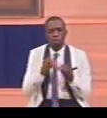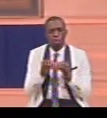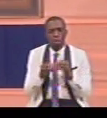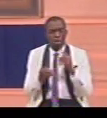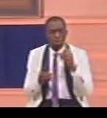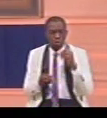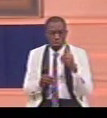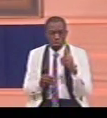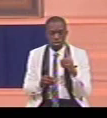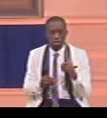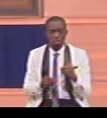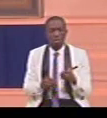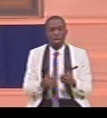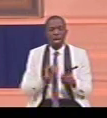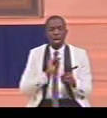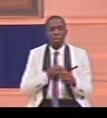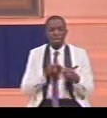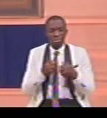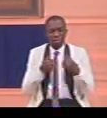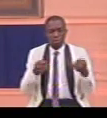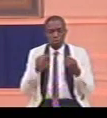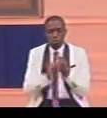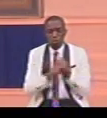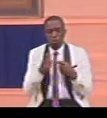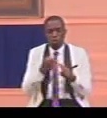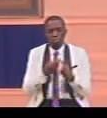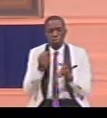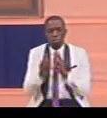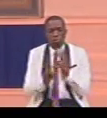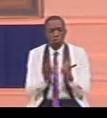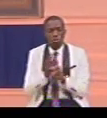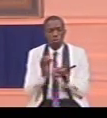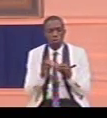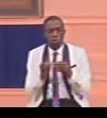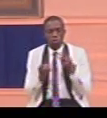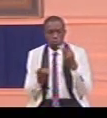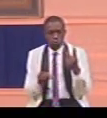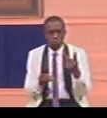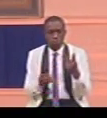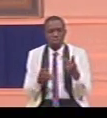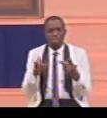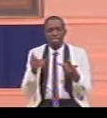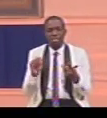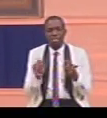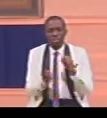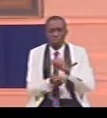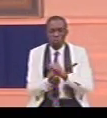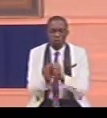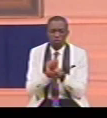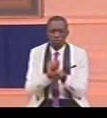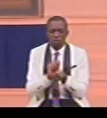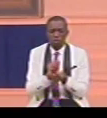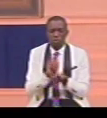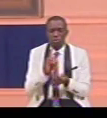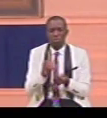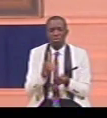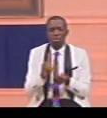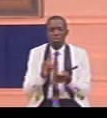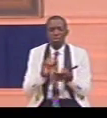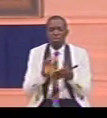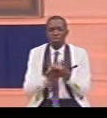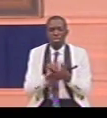two at this point one deals with the transformed Believers preservation from the world they